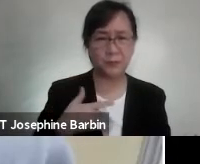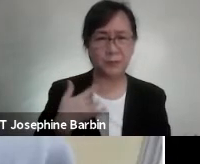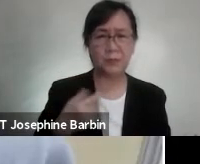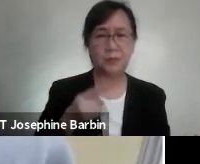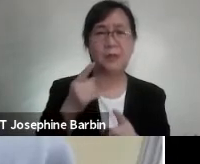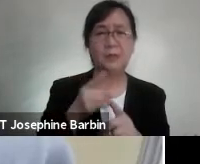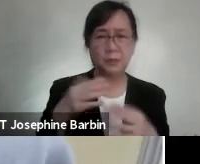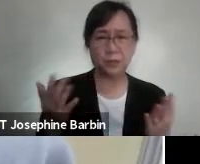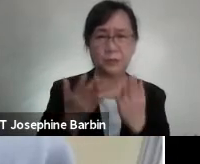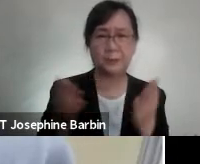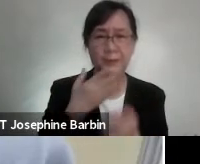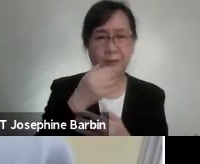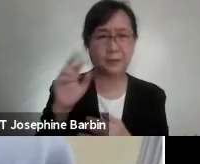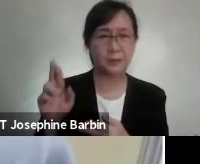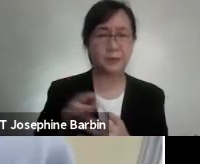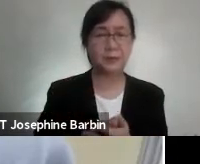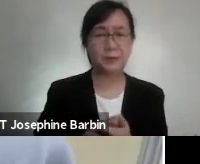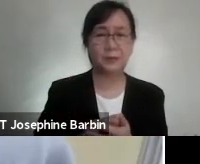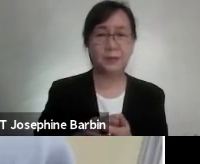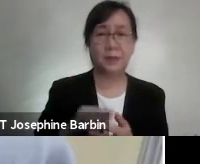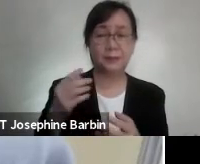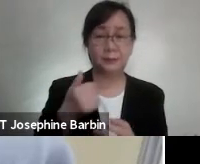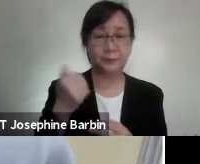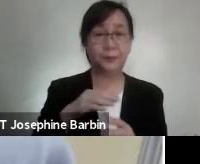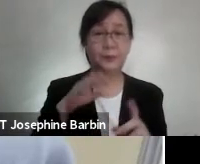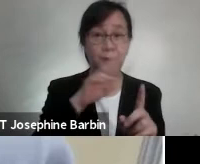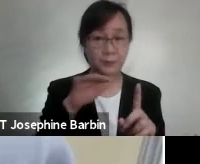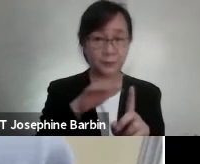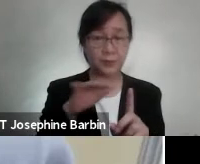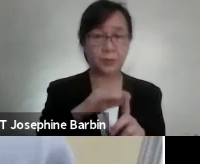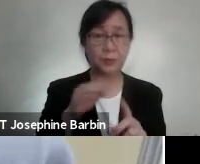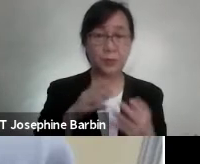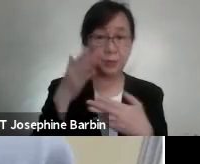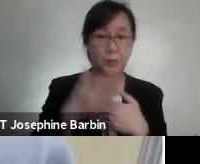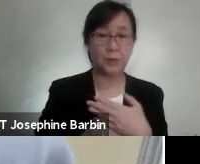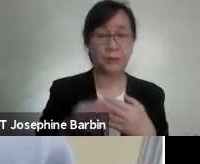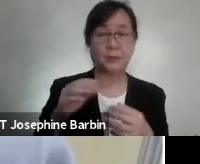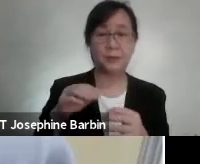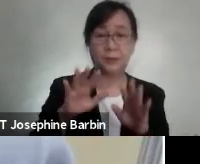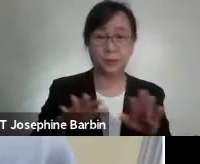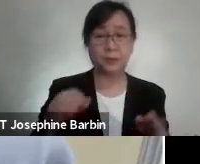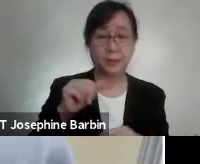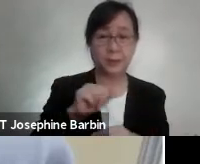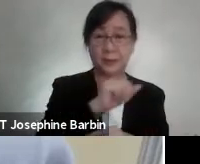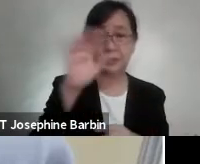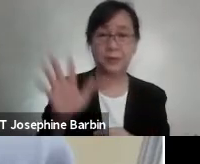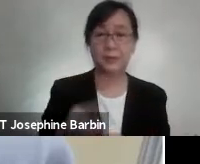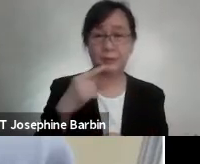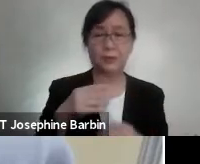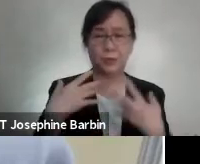them better. And this is an observation across the world, but children in Asia also said this very, very